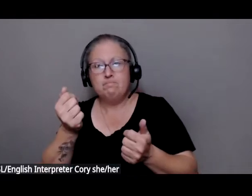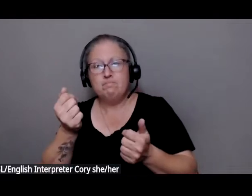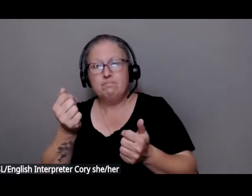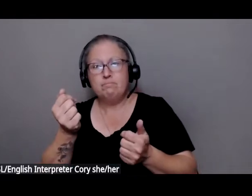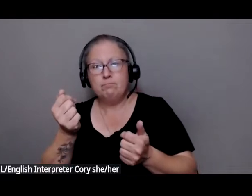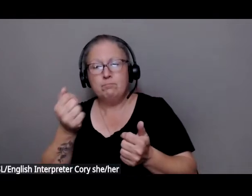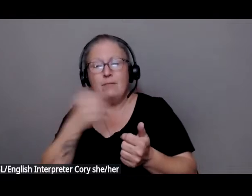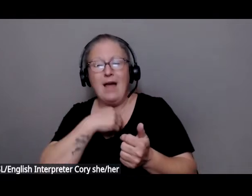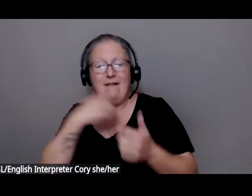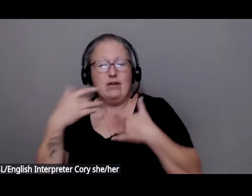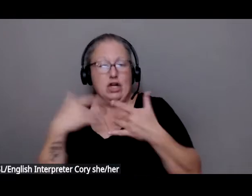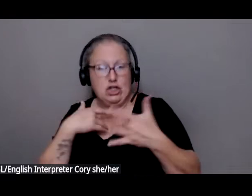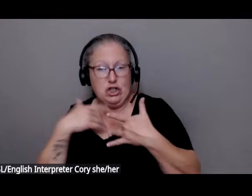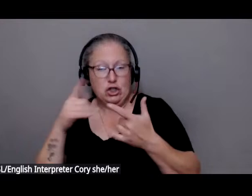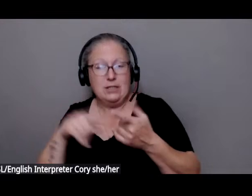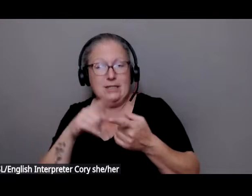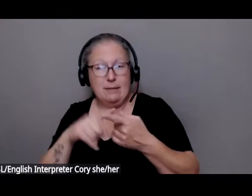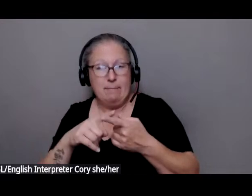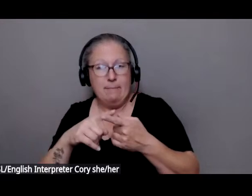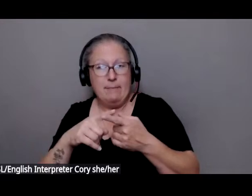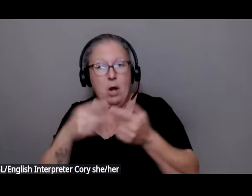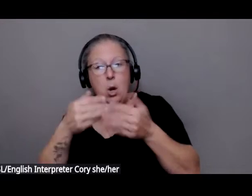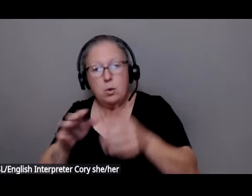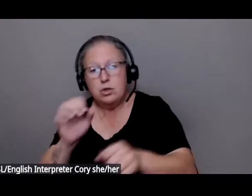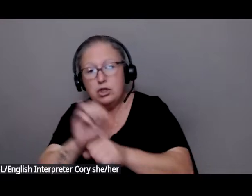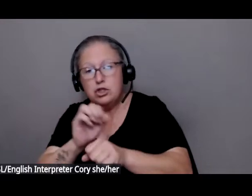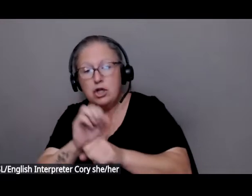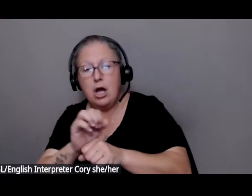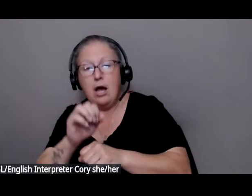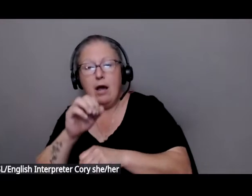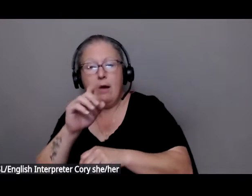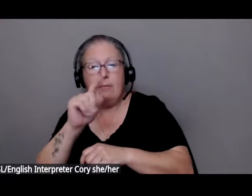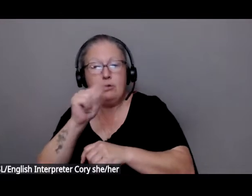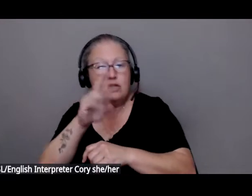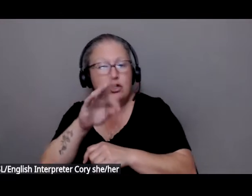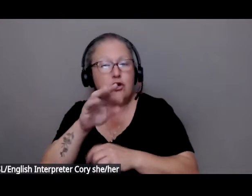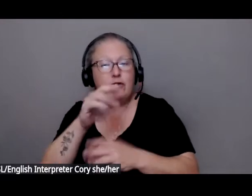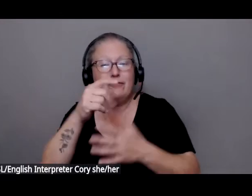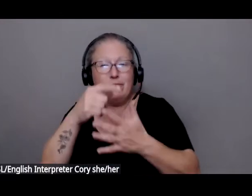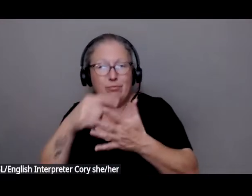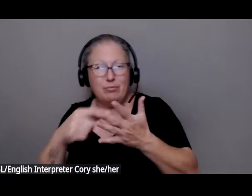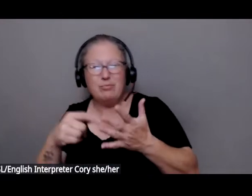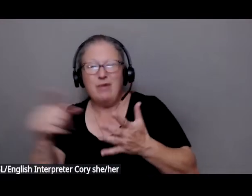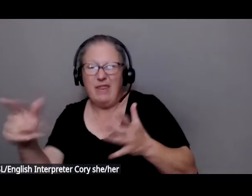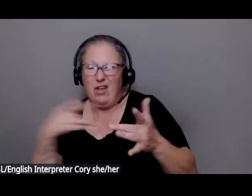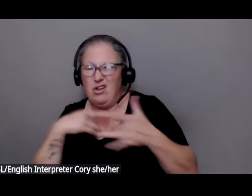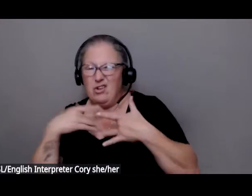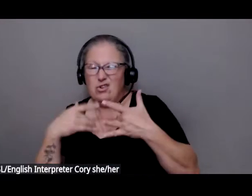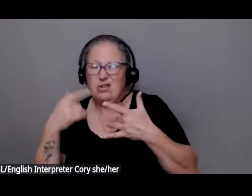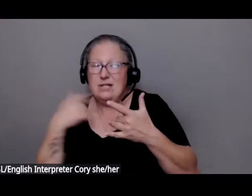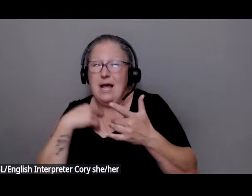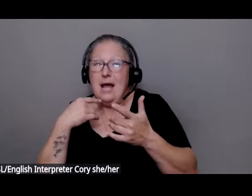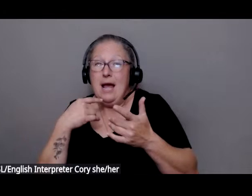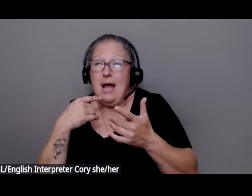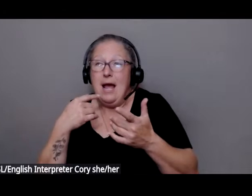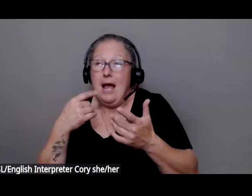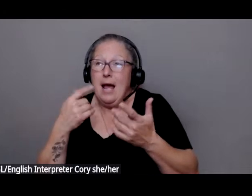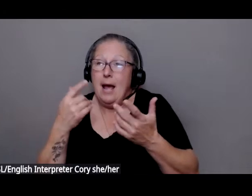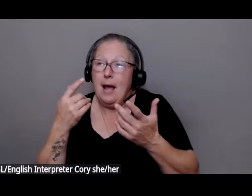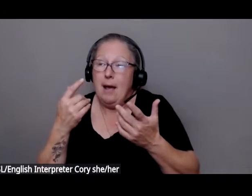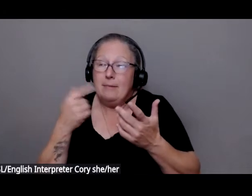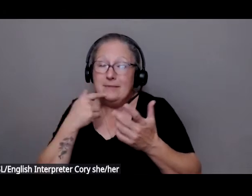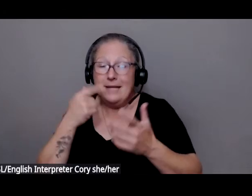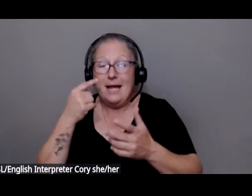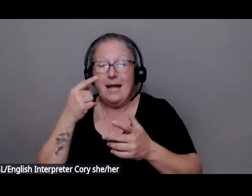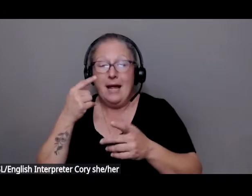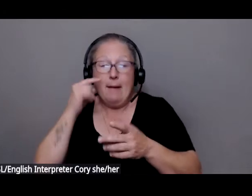there's some concerns up there about sort of losing jobs and turf and all that sort of stuff that I think they're concerned about. So I'm saying that to say, Yeah. I think it's better to